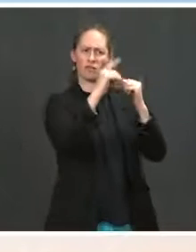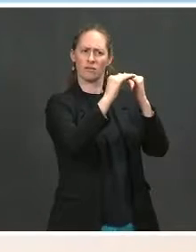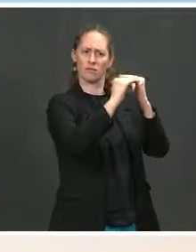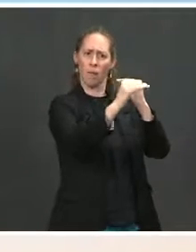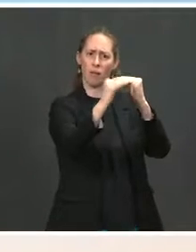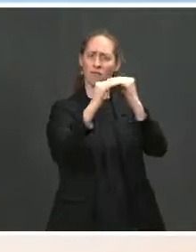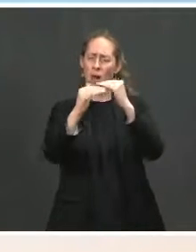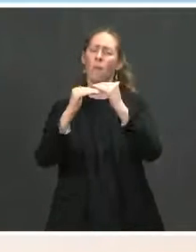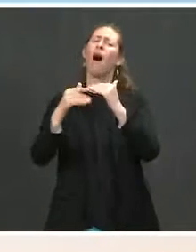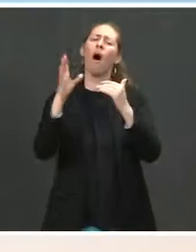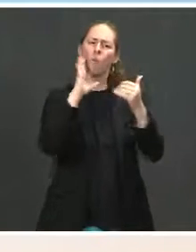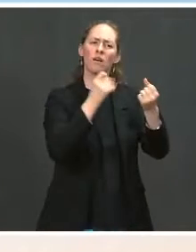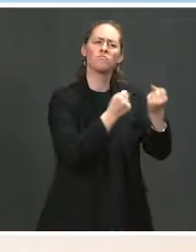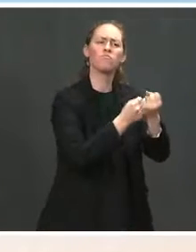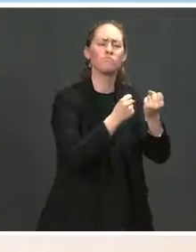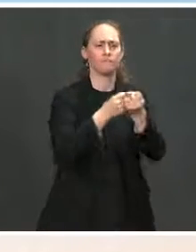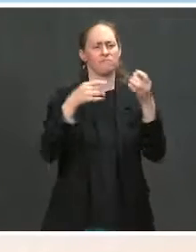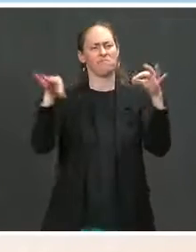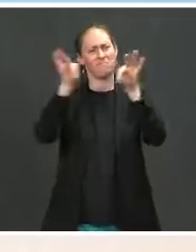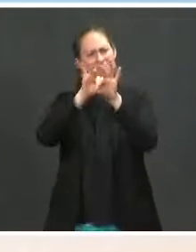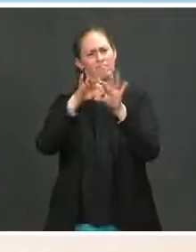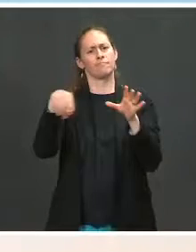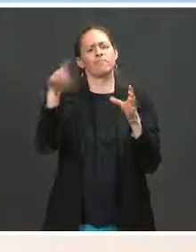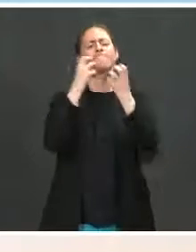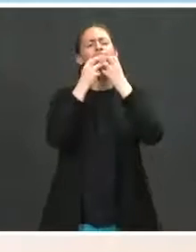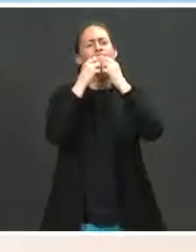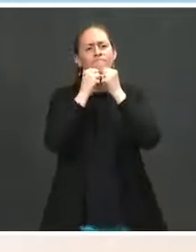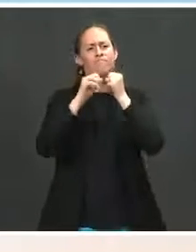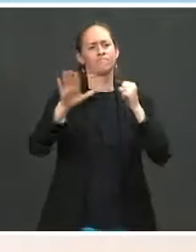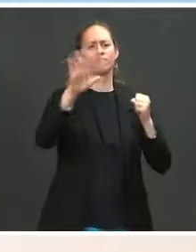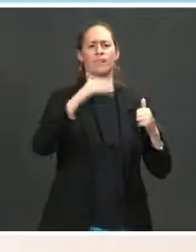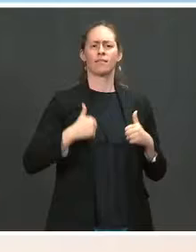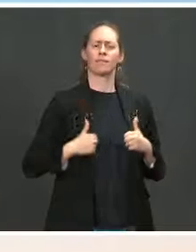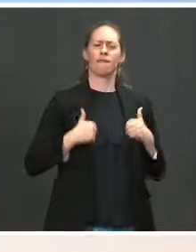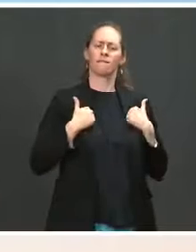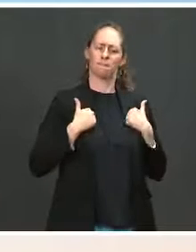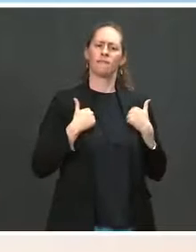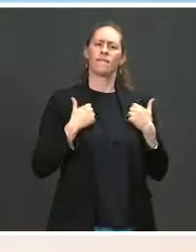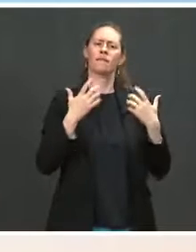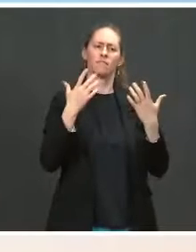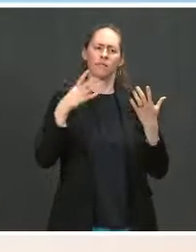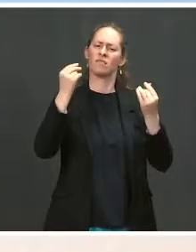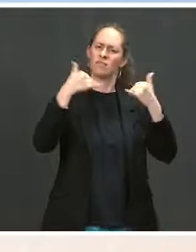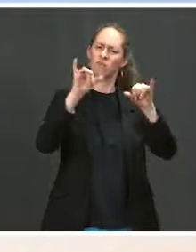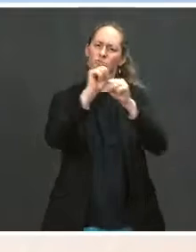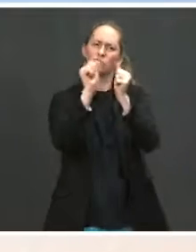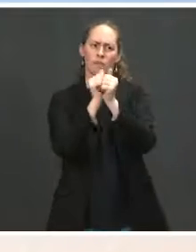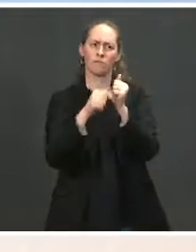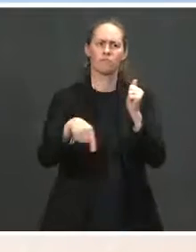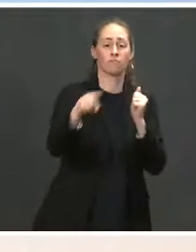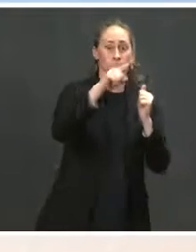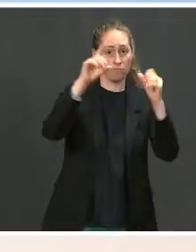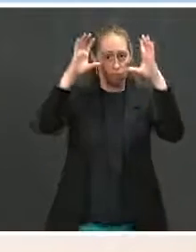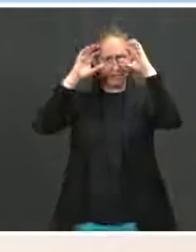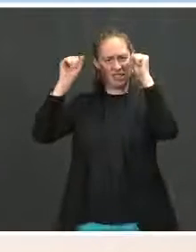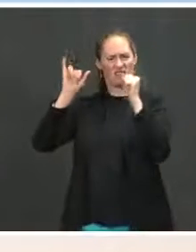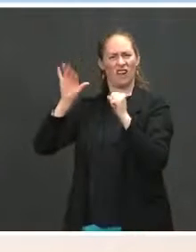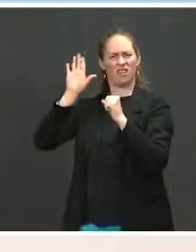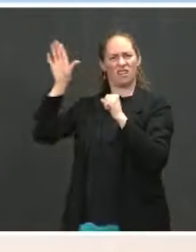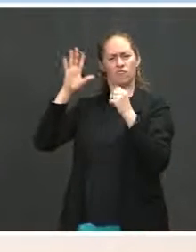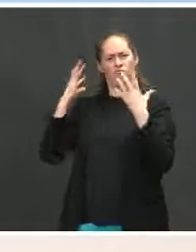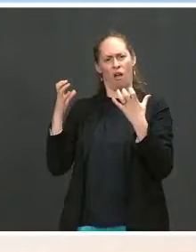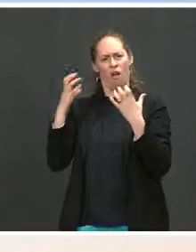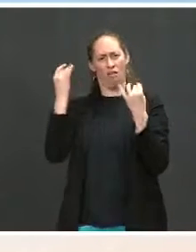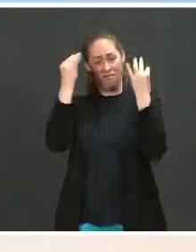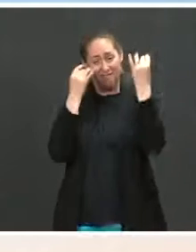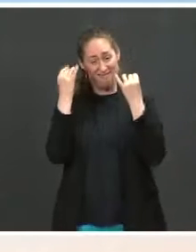significant humanitarian resources. So we will continue to be engaged. This is the president's assessment about whether having troops on the